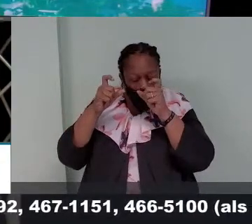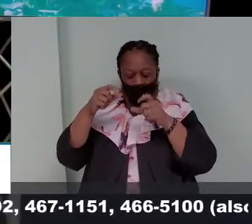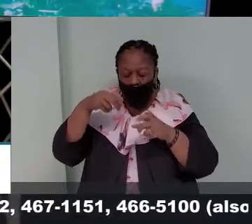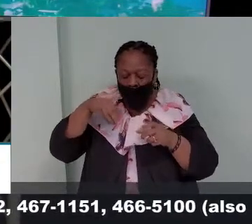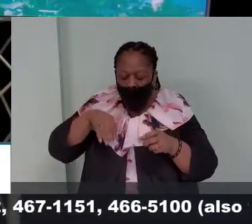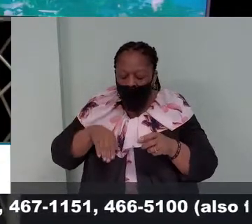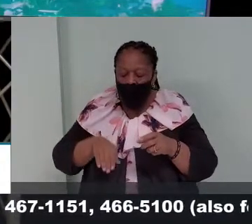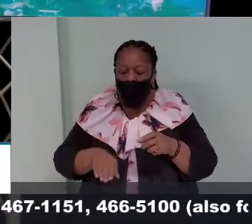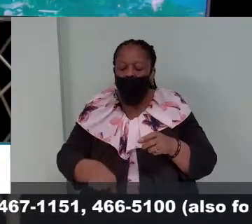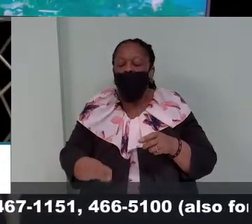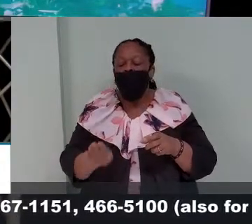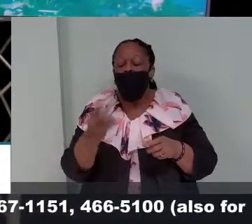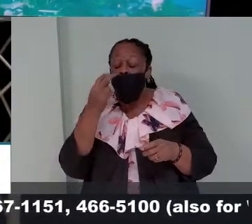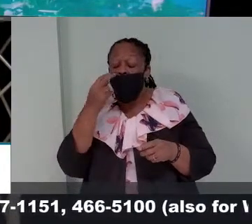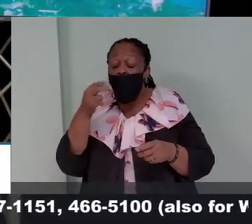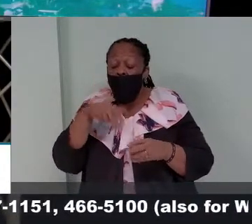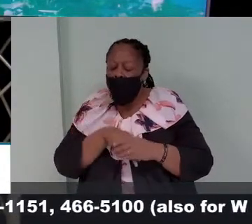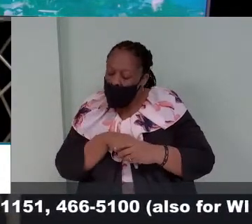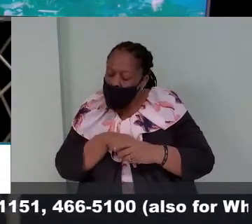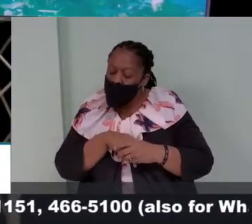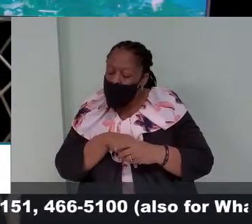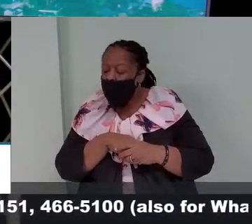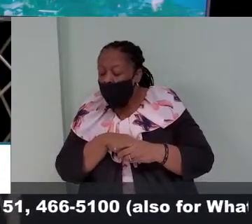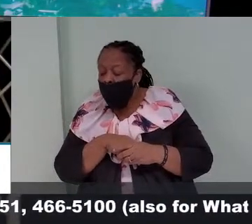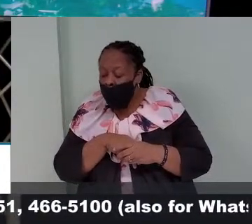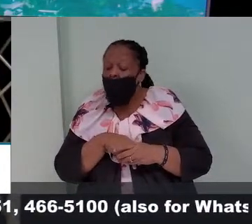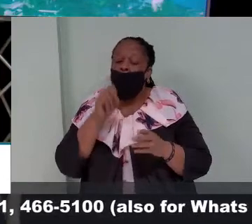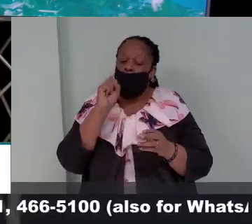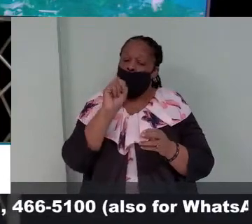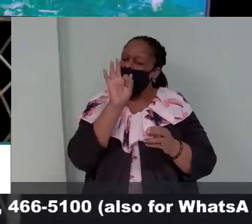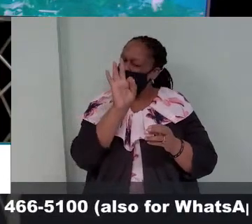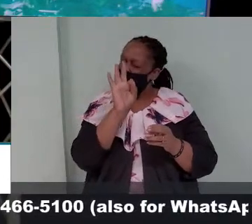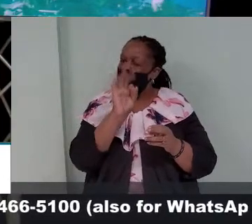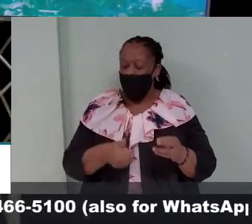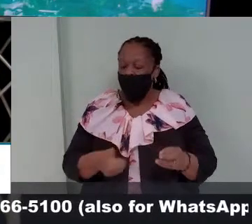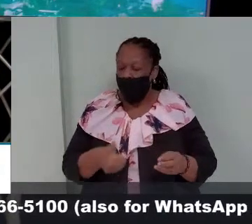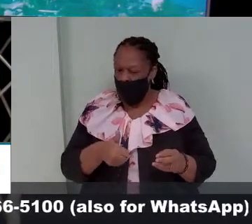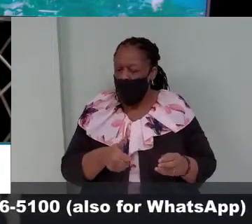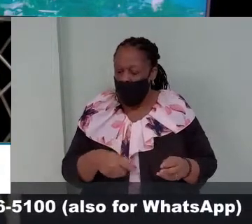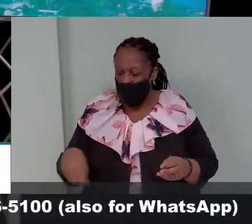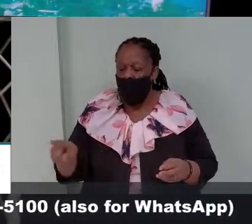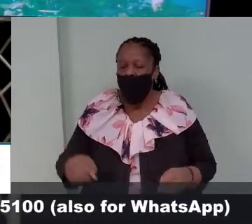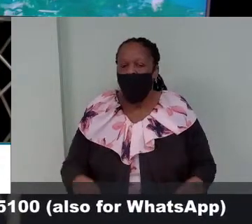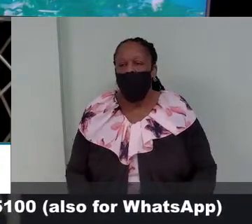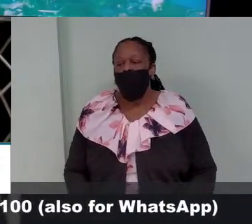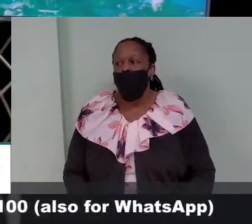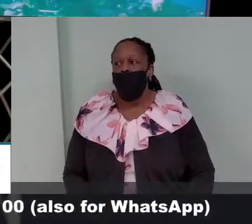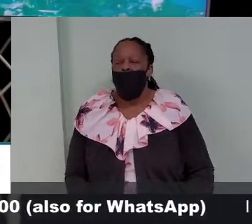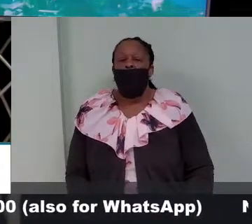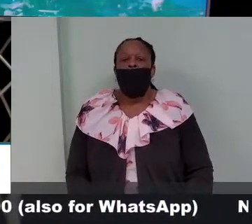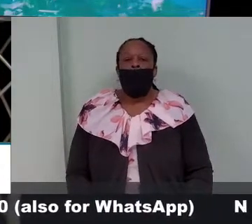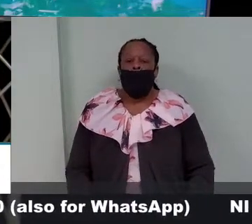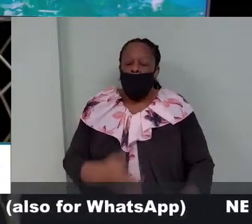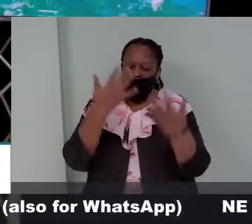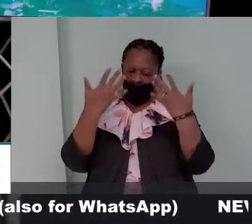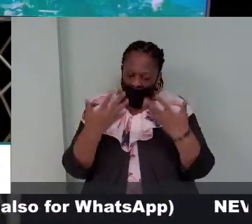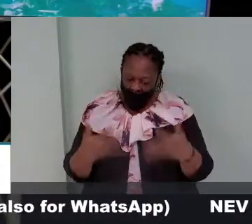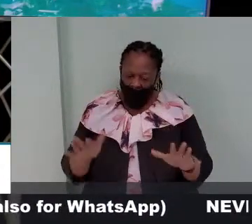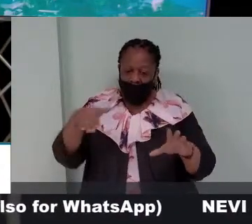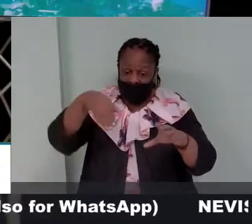Upon exiting customs, then on the outside you are met by a dispatcher. So the dispatcher will meet you, you will